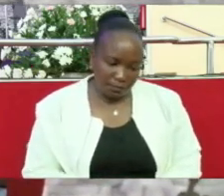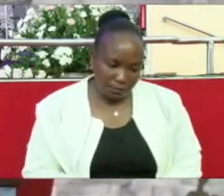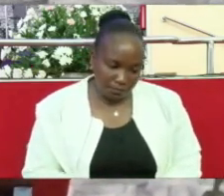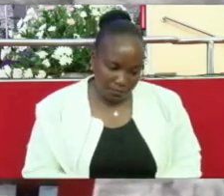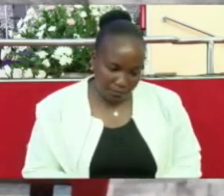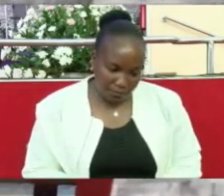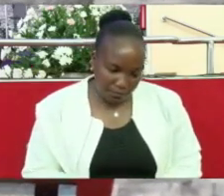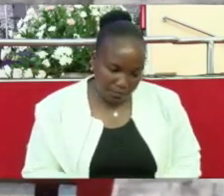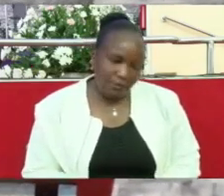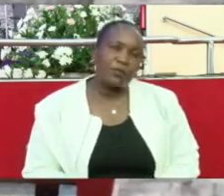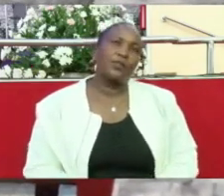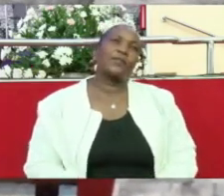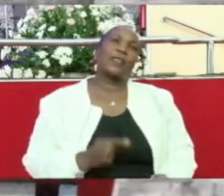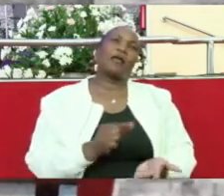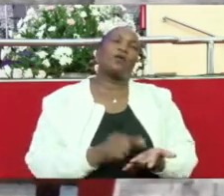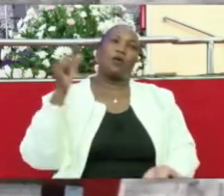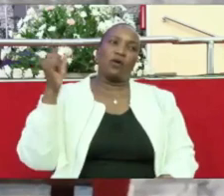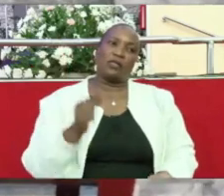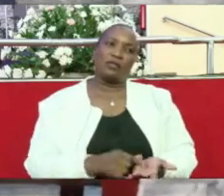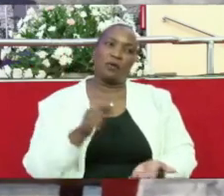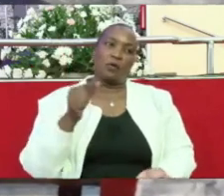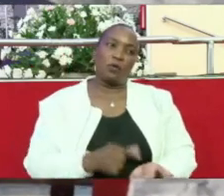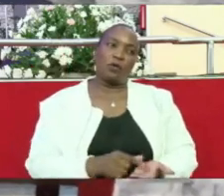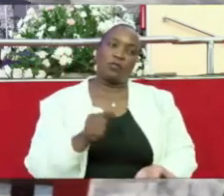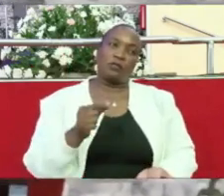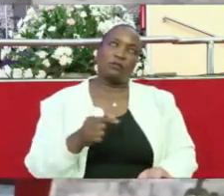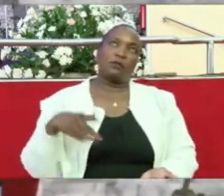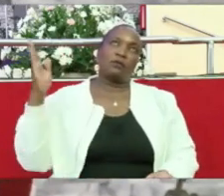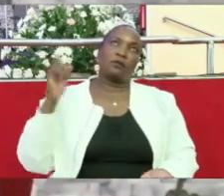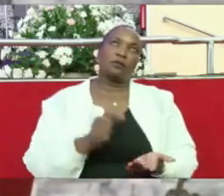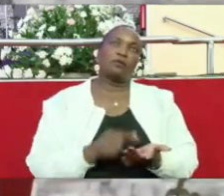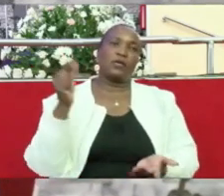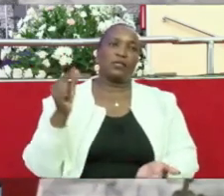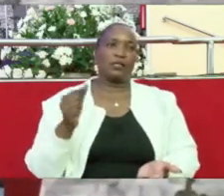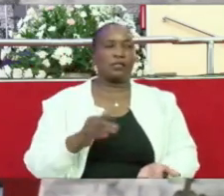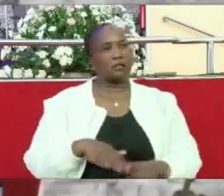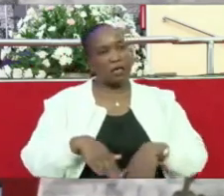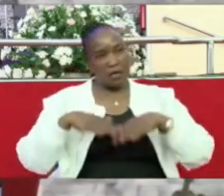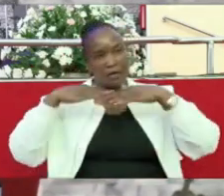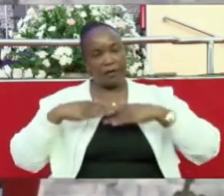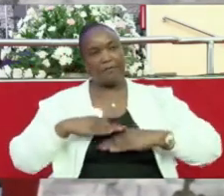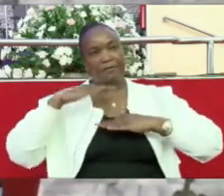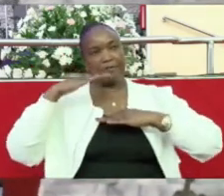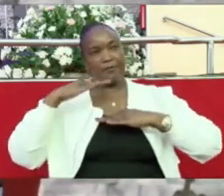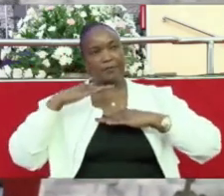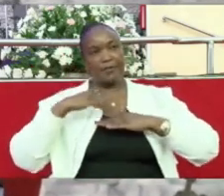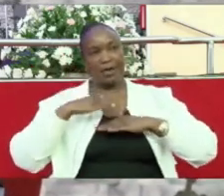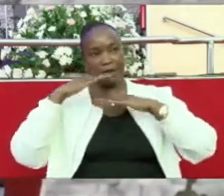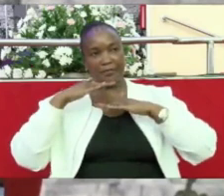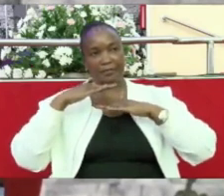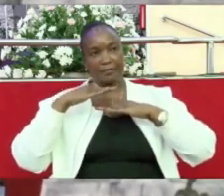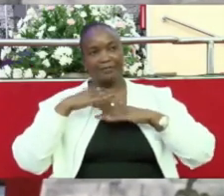grace is sufficient. Neema ya Mungu yatosha. God's grace is sufficient. 2 Corinthians 12 and verse 8.